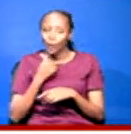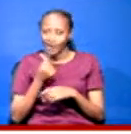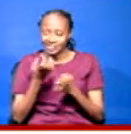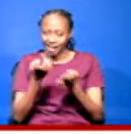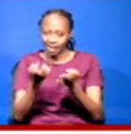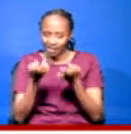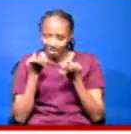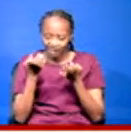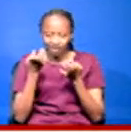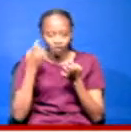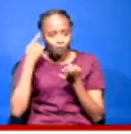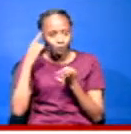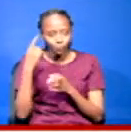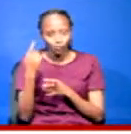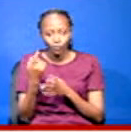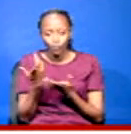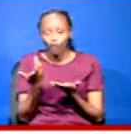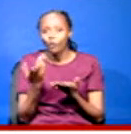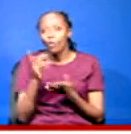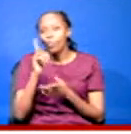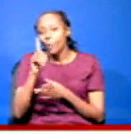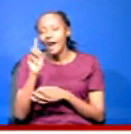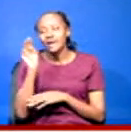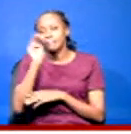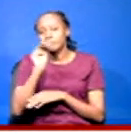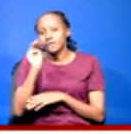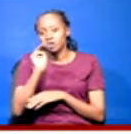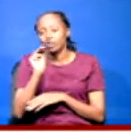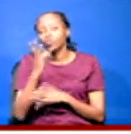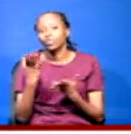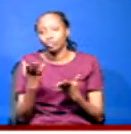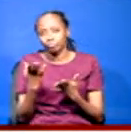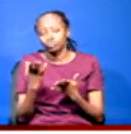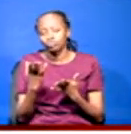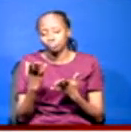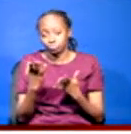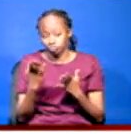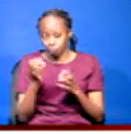at least 1 million community health workers,